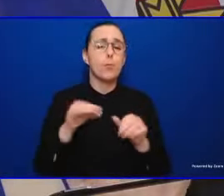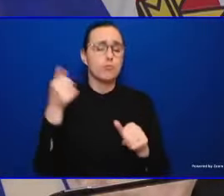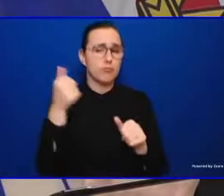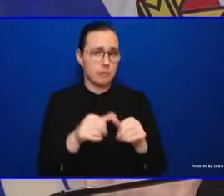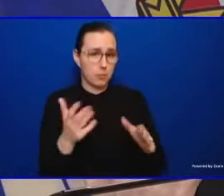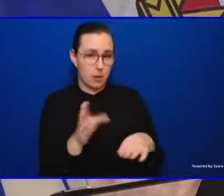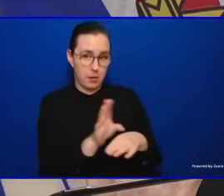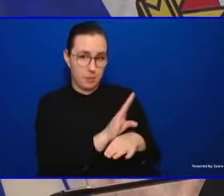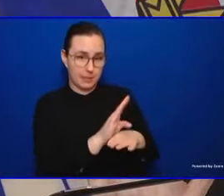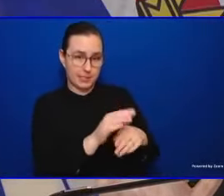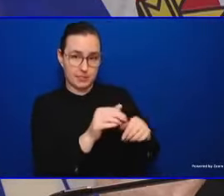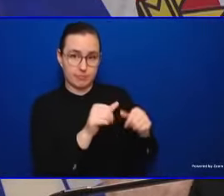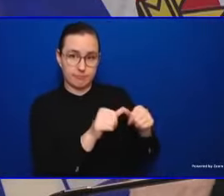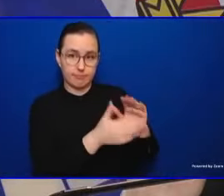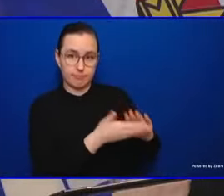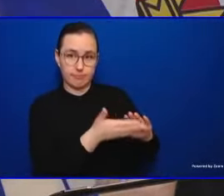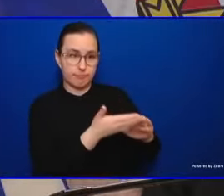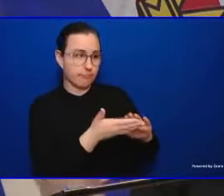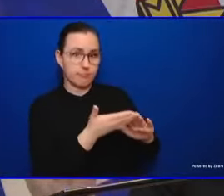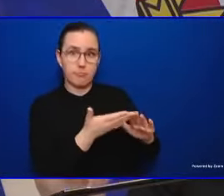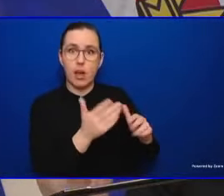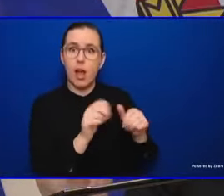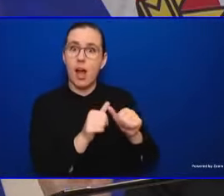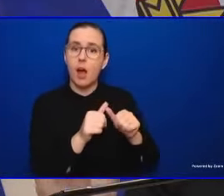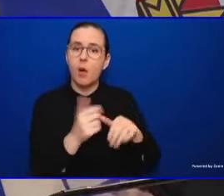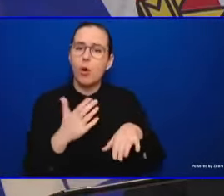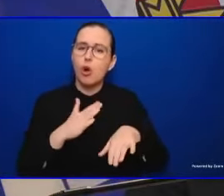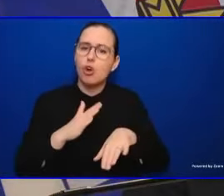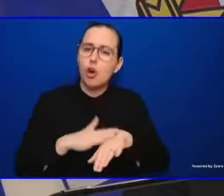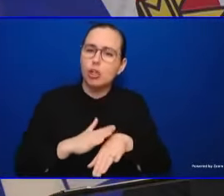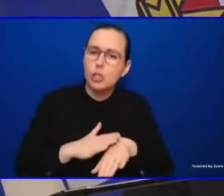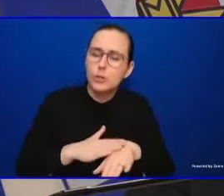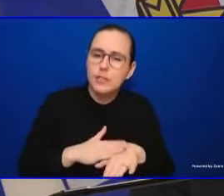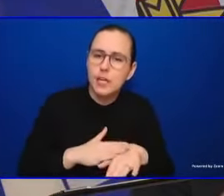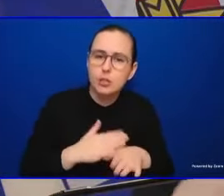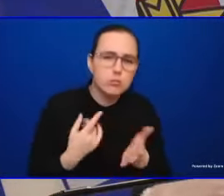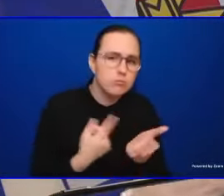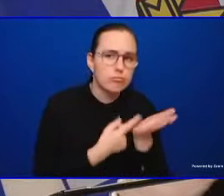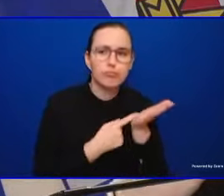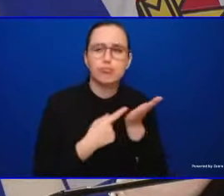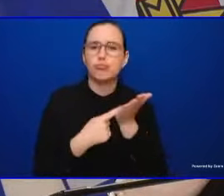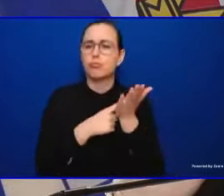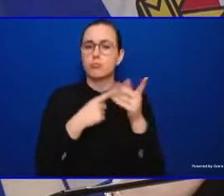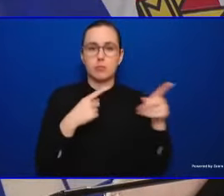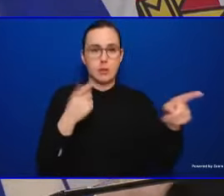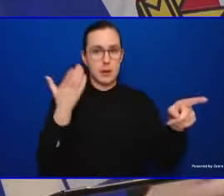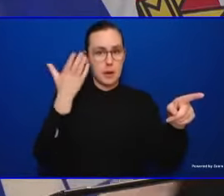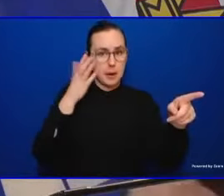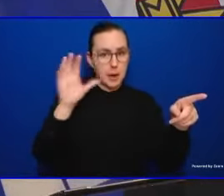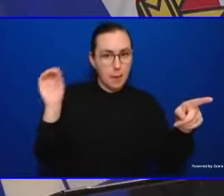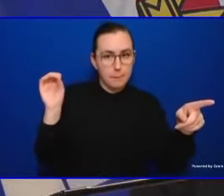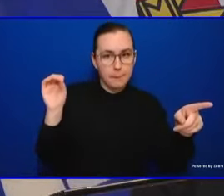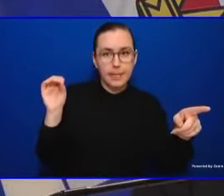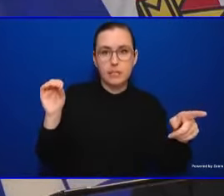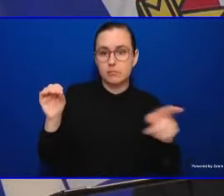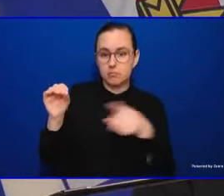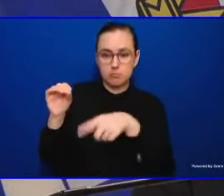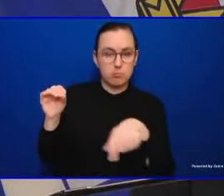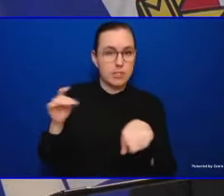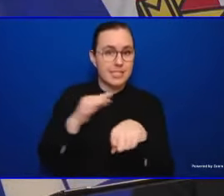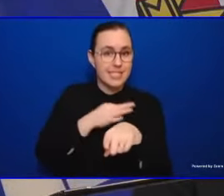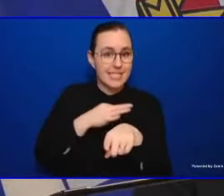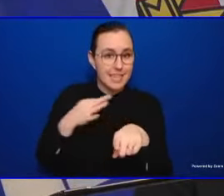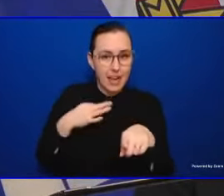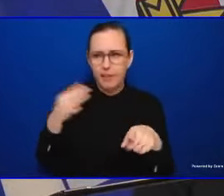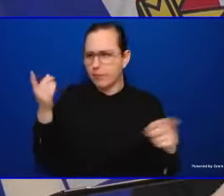it'll be publicly posted. And so I will say to people who are used to not having to do things in